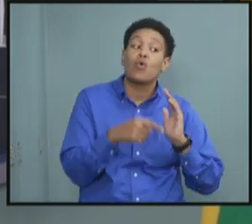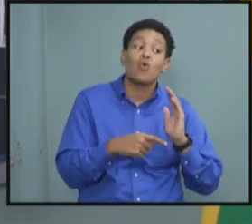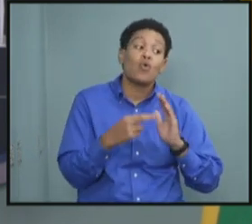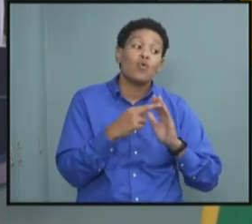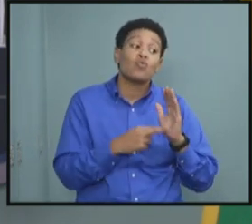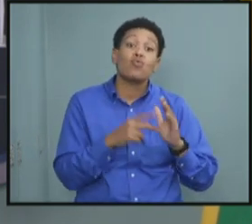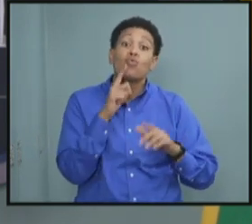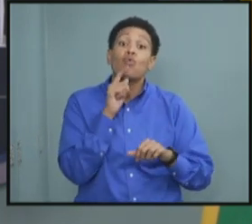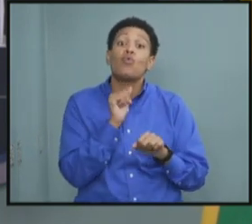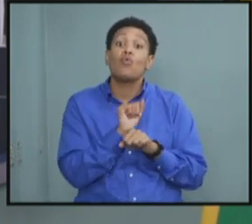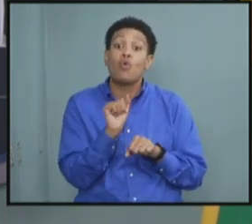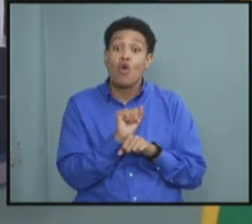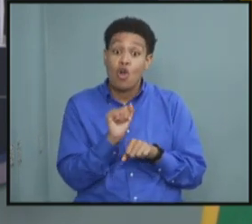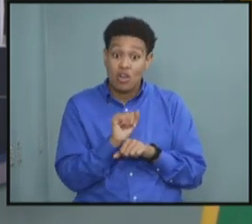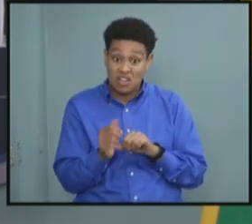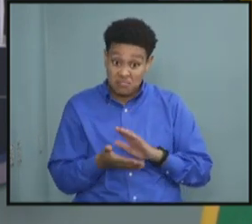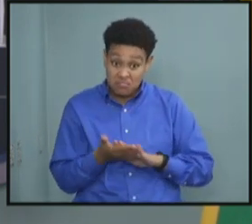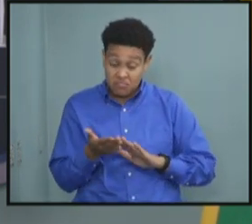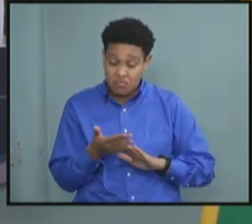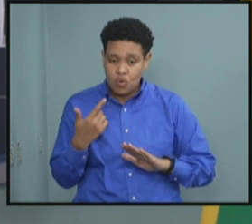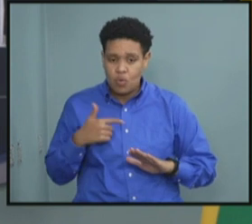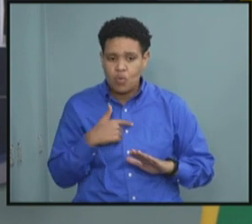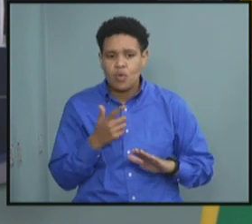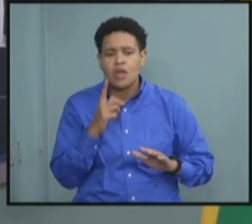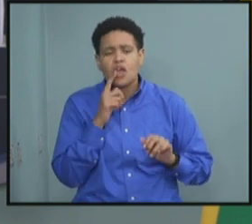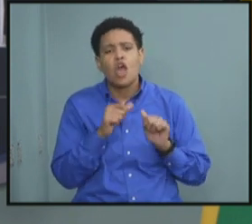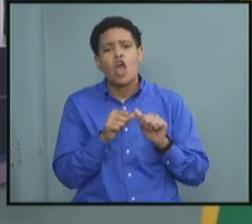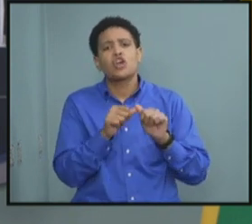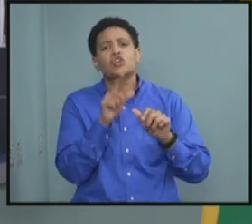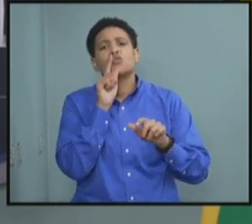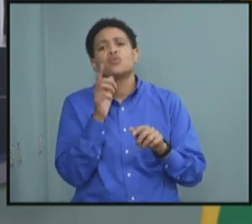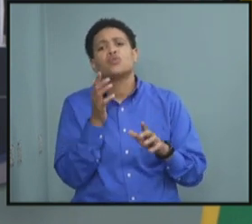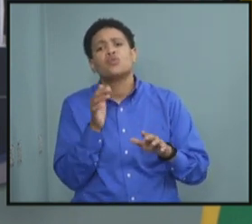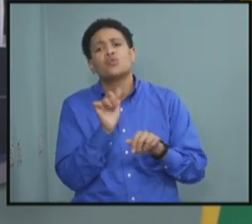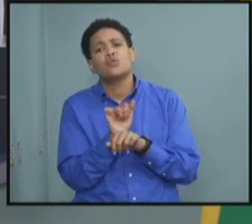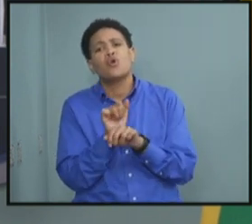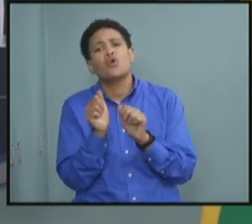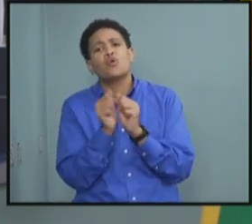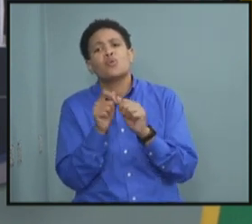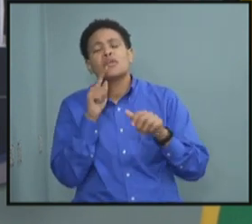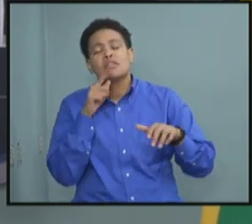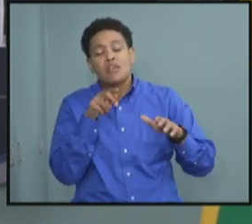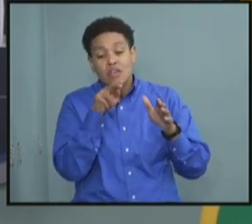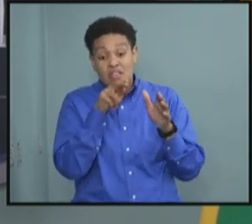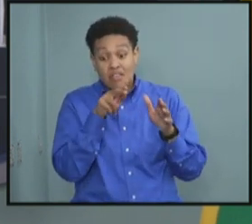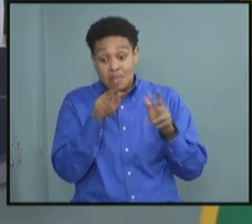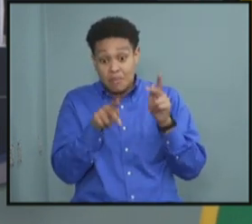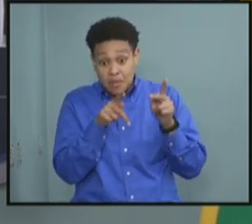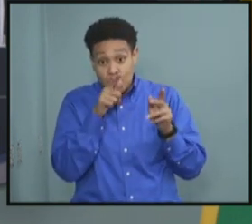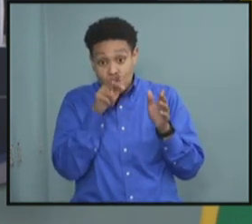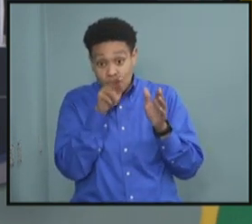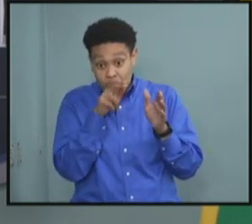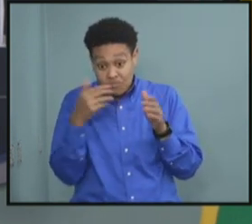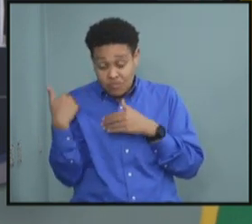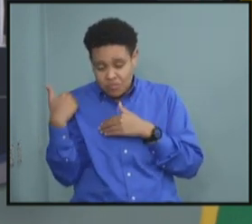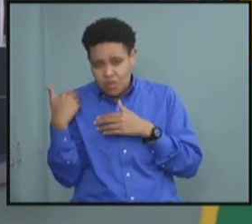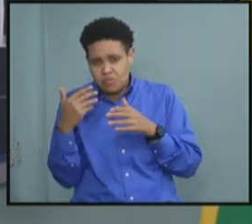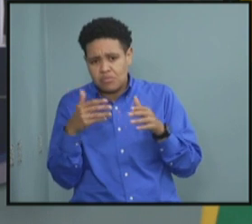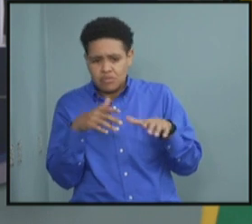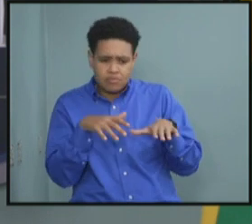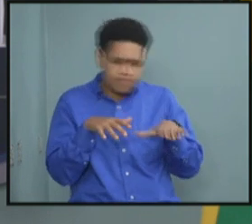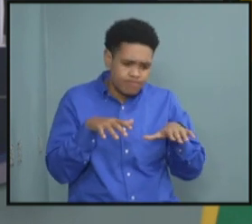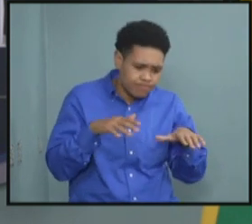are working as we continue to work with the undertakers to ensure that it